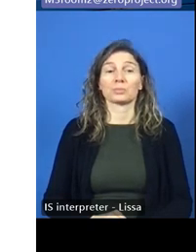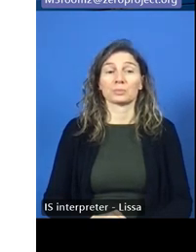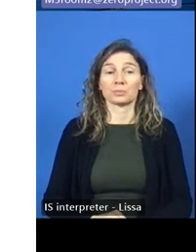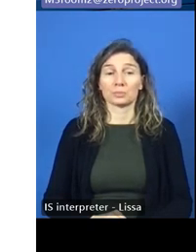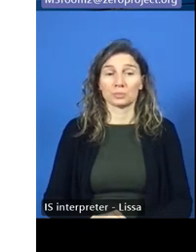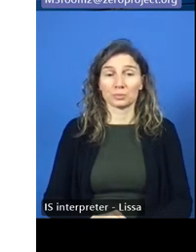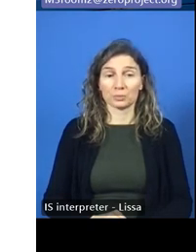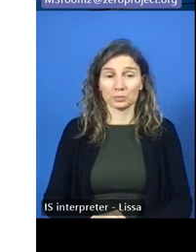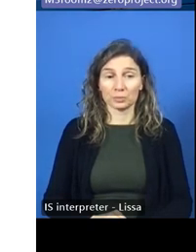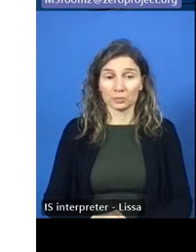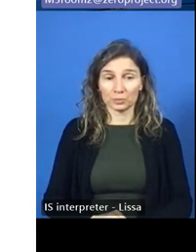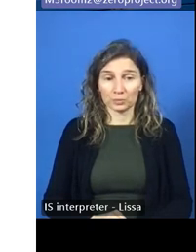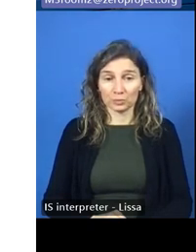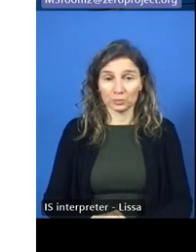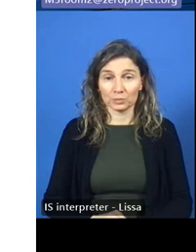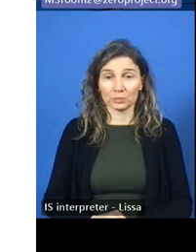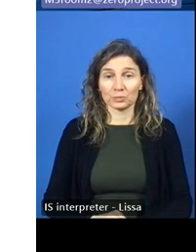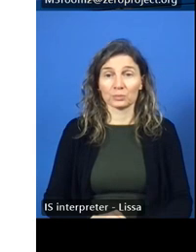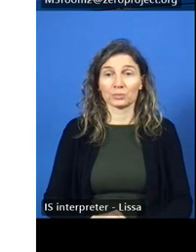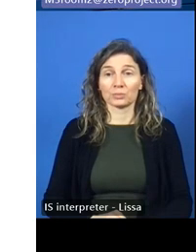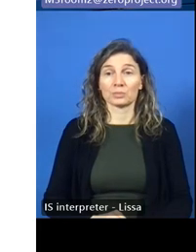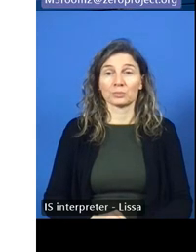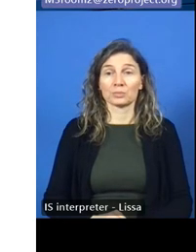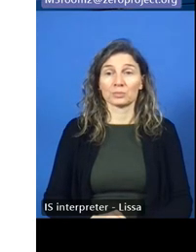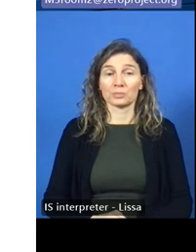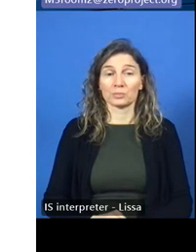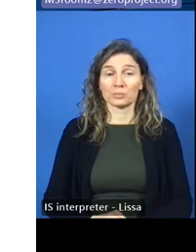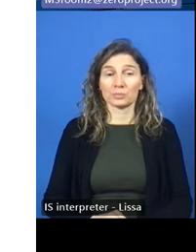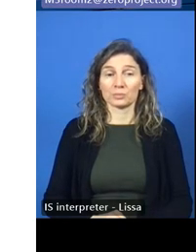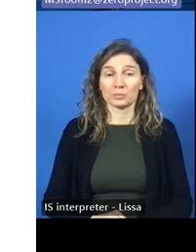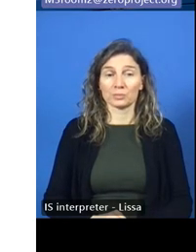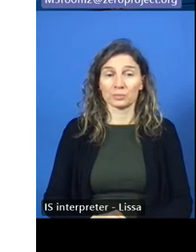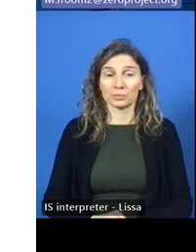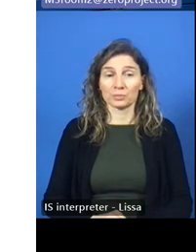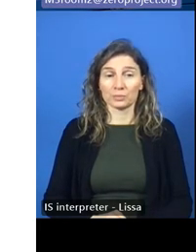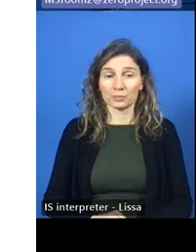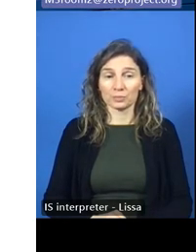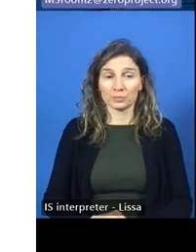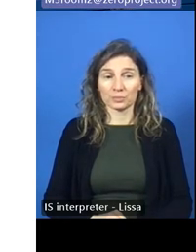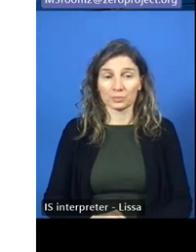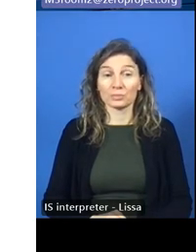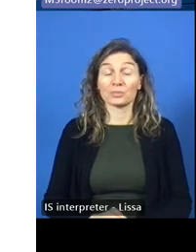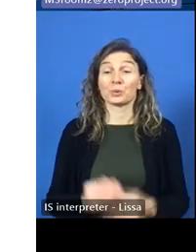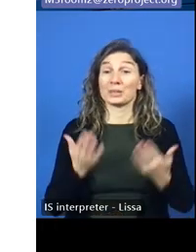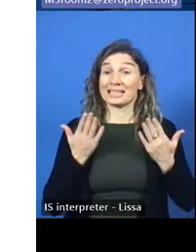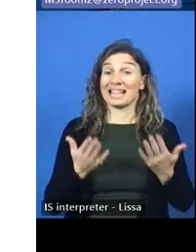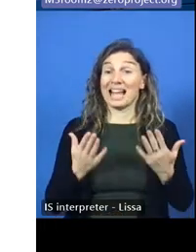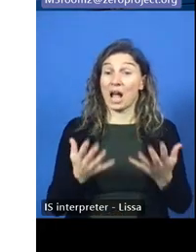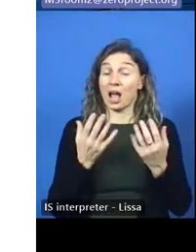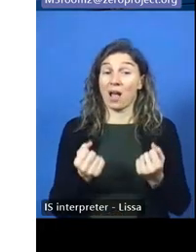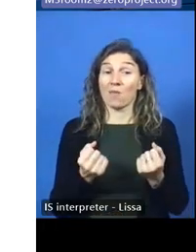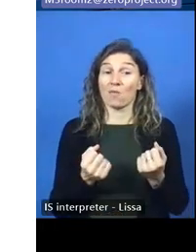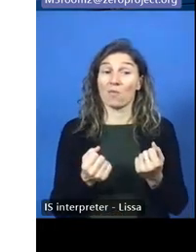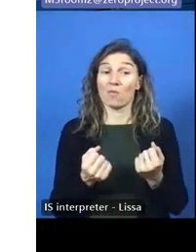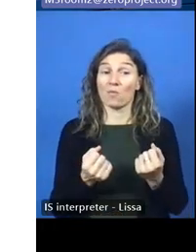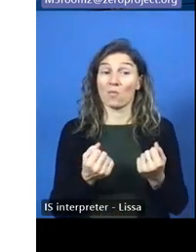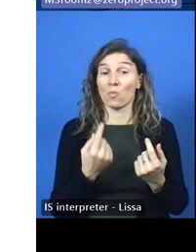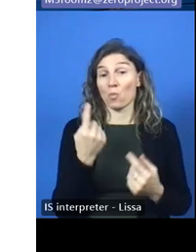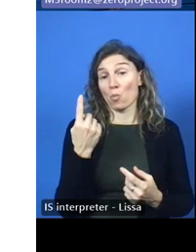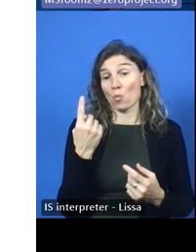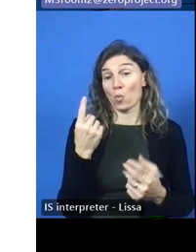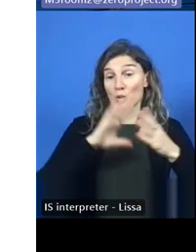lengua de señas, siendo sus padres hablantes no español. So, we have a life story